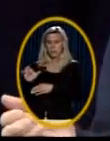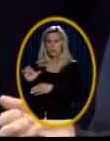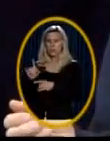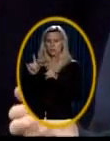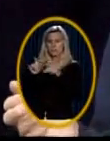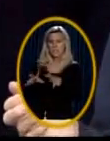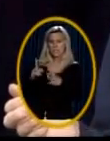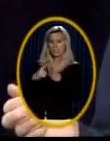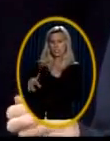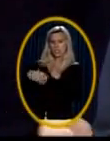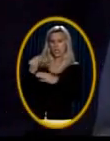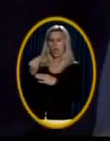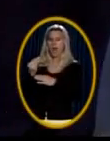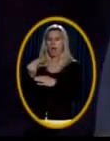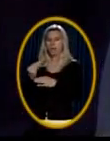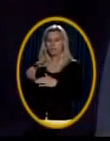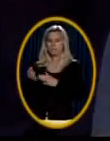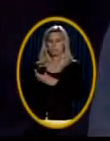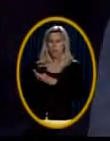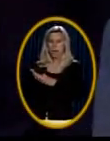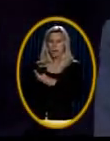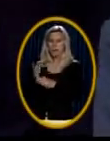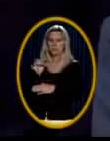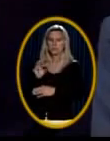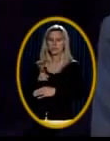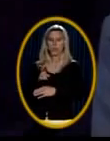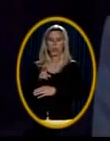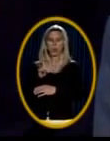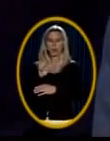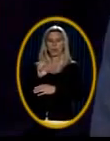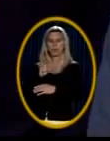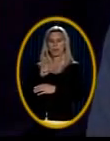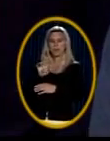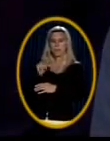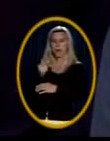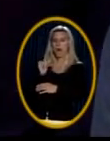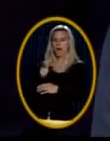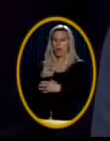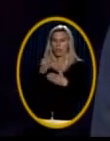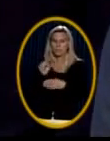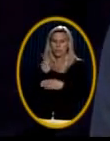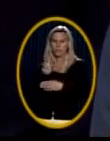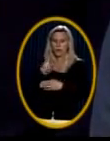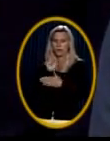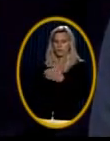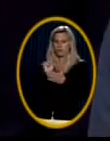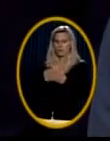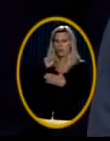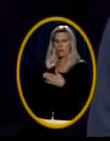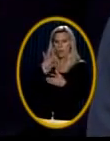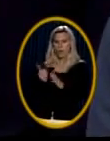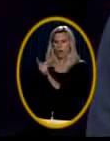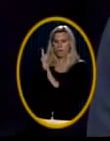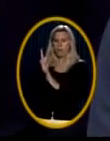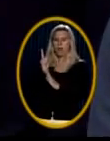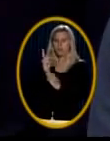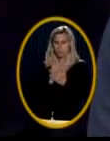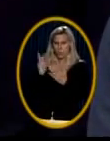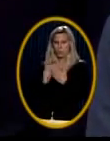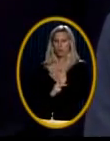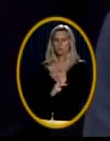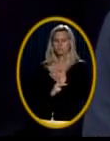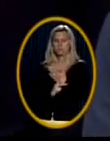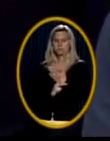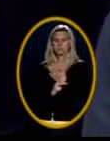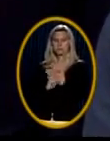test checkout operations, or debugging all the software that we had to write for the automated programs, of course over